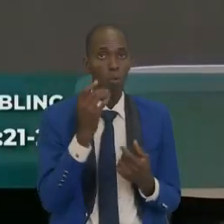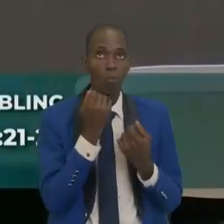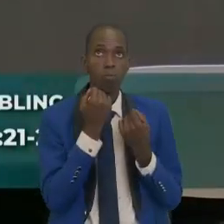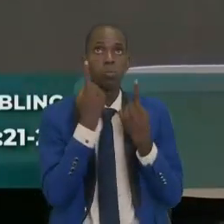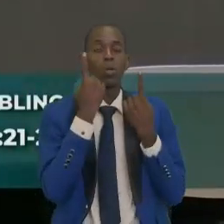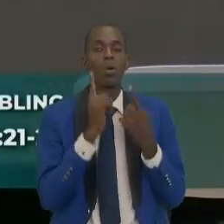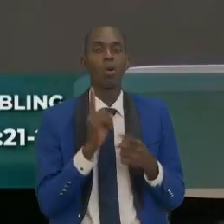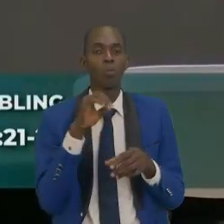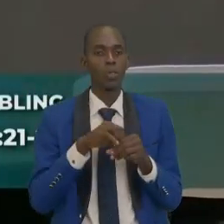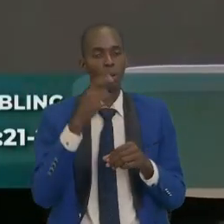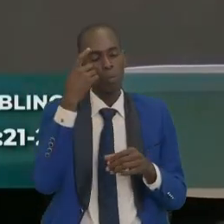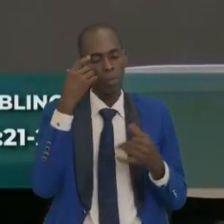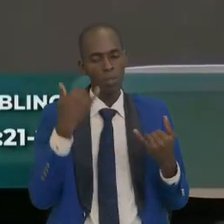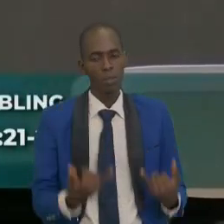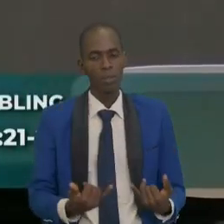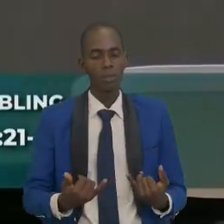today